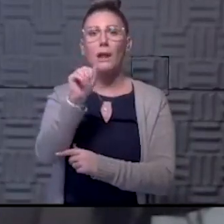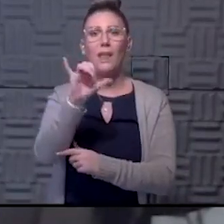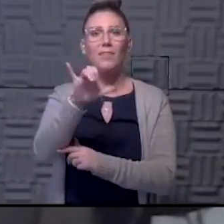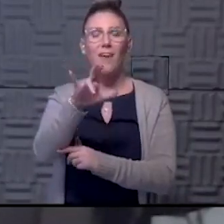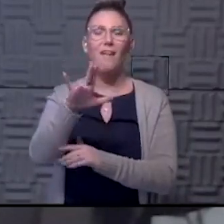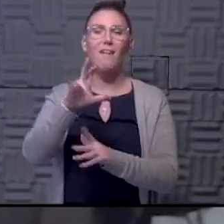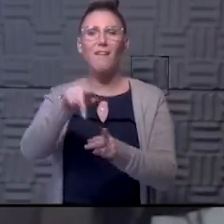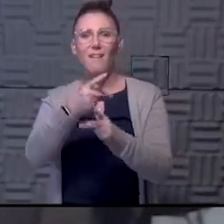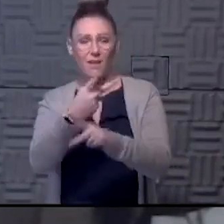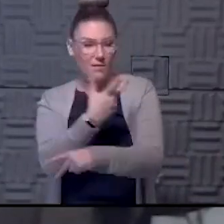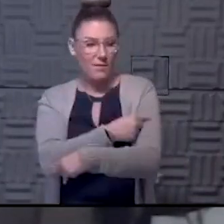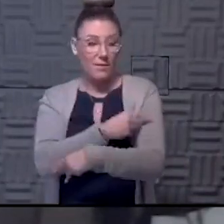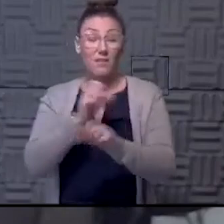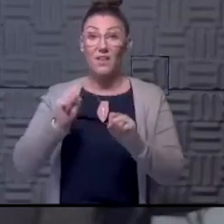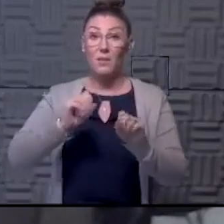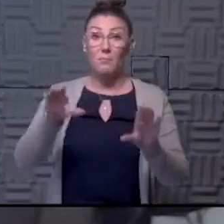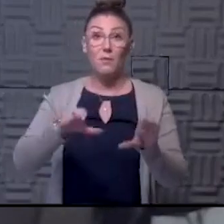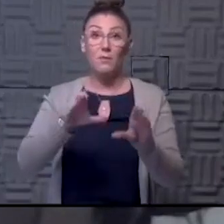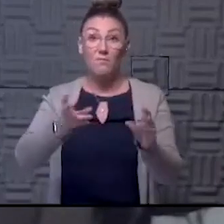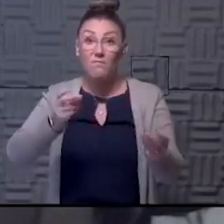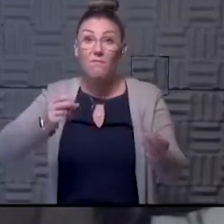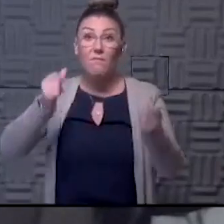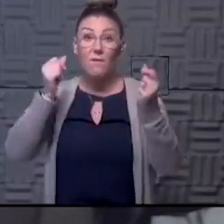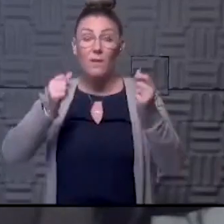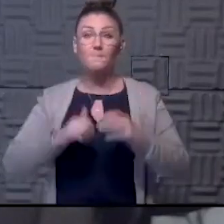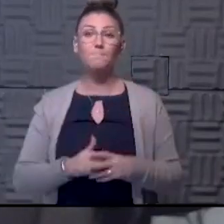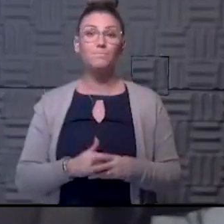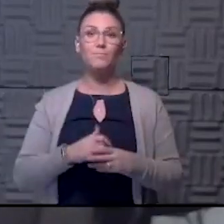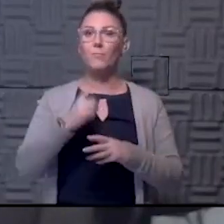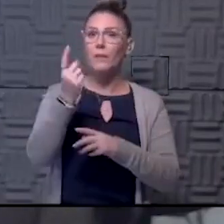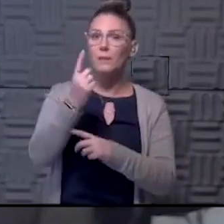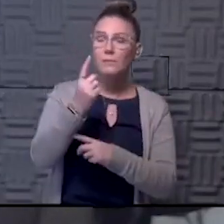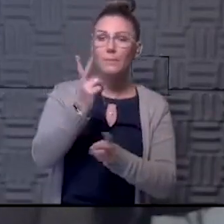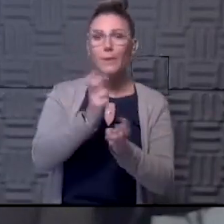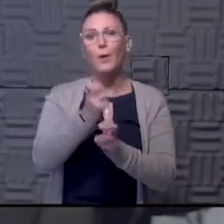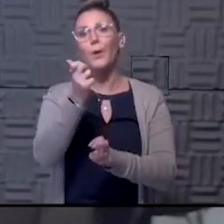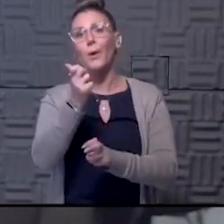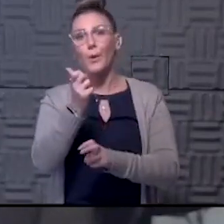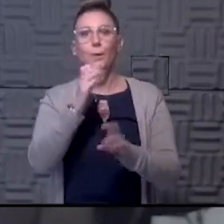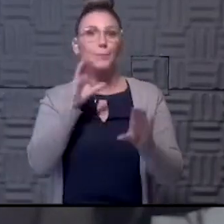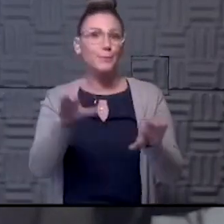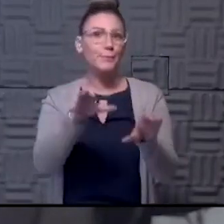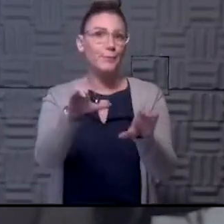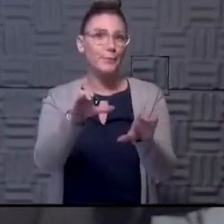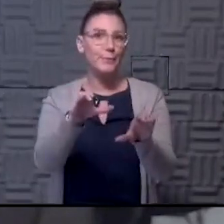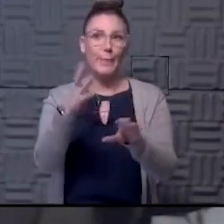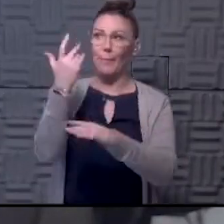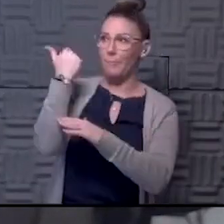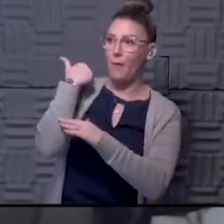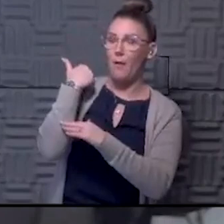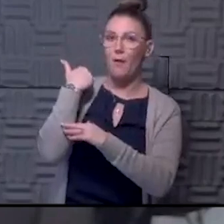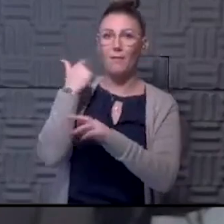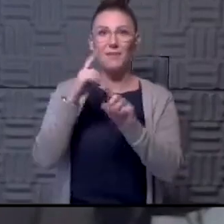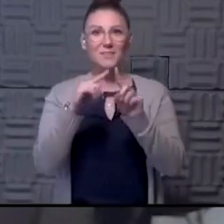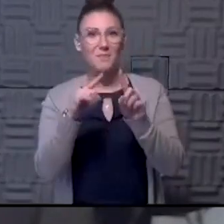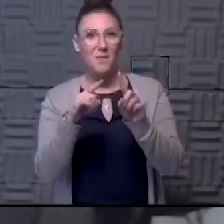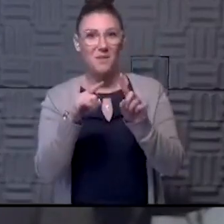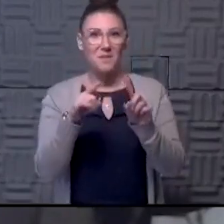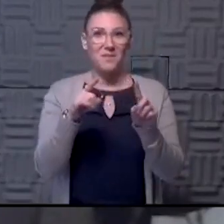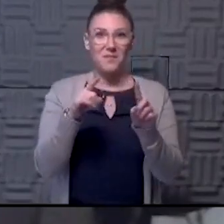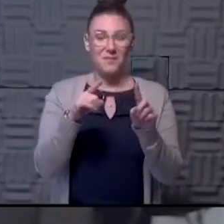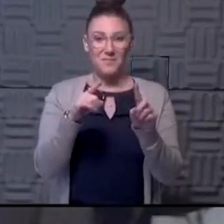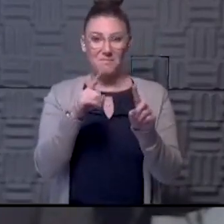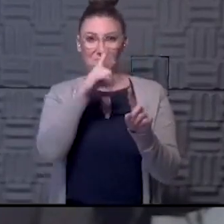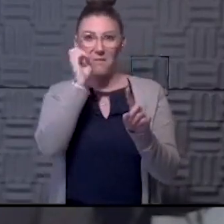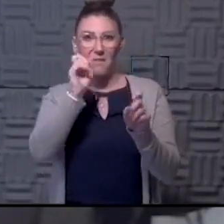thing can be done pretty rapidly. That's something that would be a lot harder to do in the past, and I think the fact that they can sort of